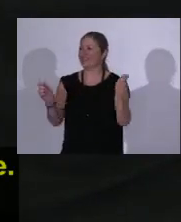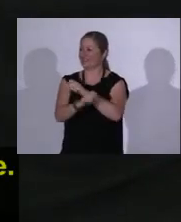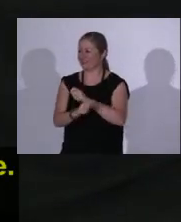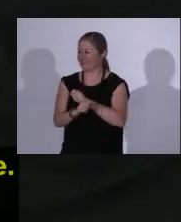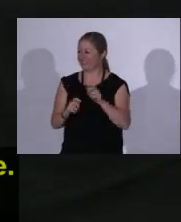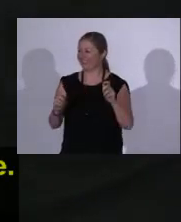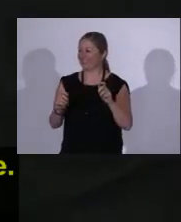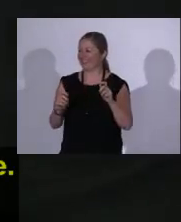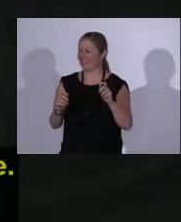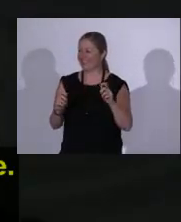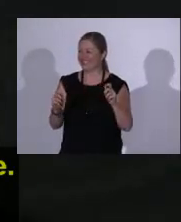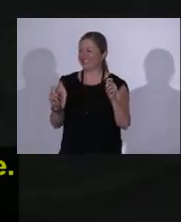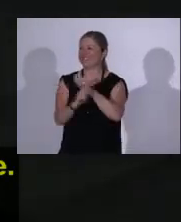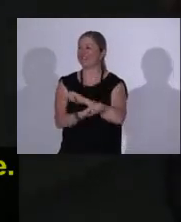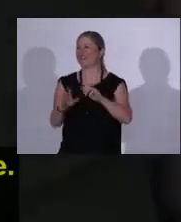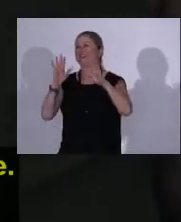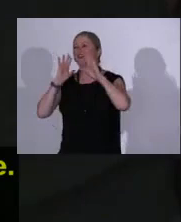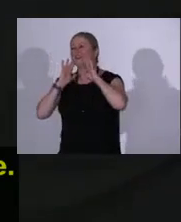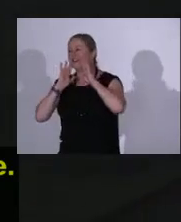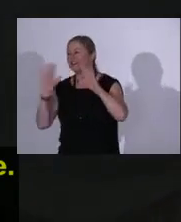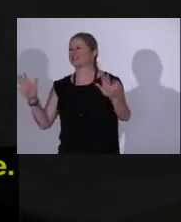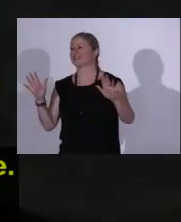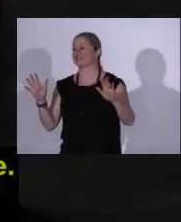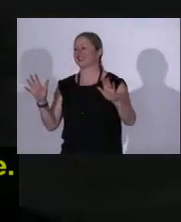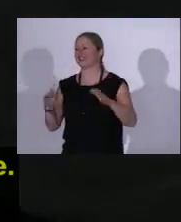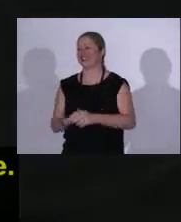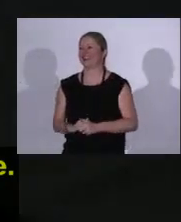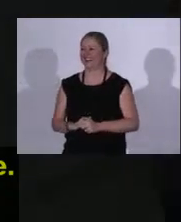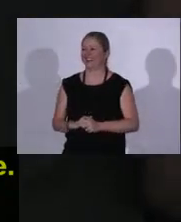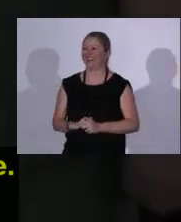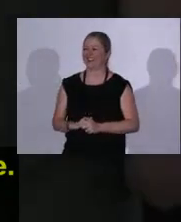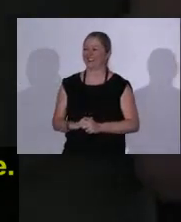Change. Okay, fantastic. Hopefully you're a little bit more awake now.